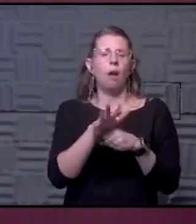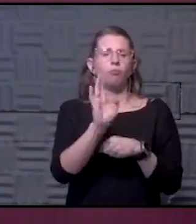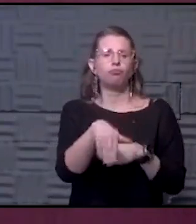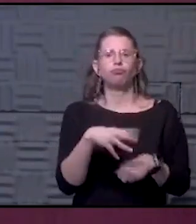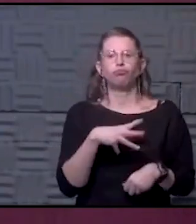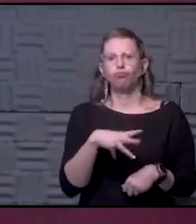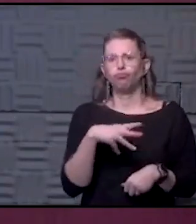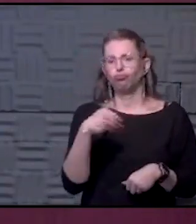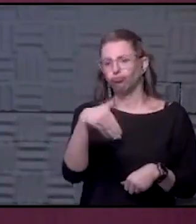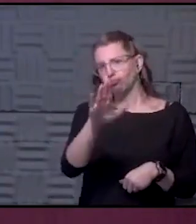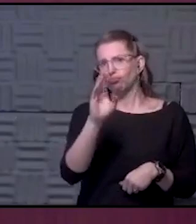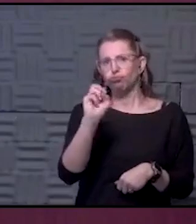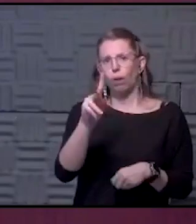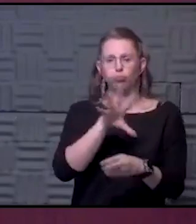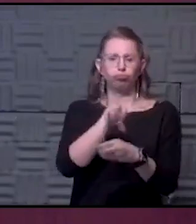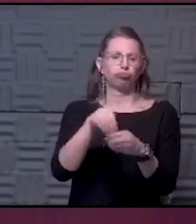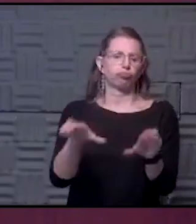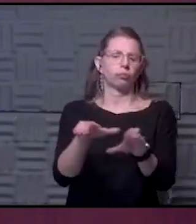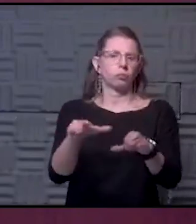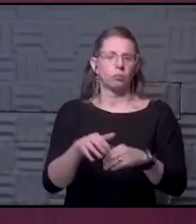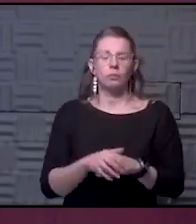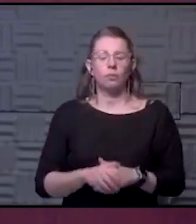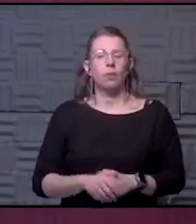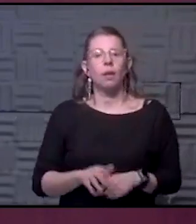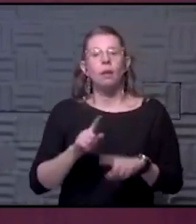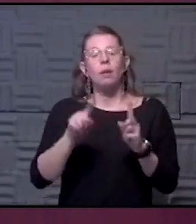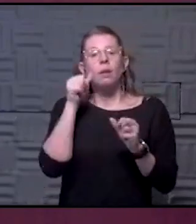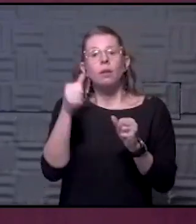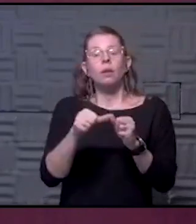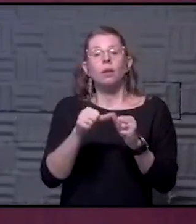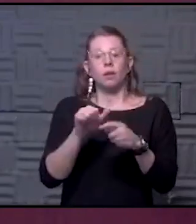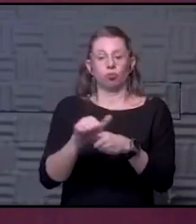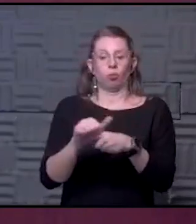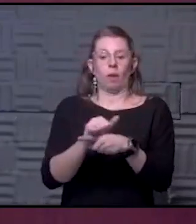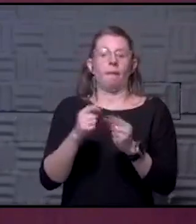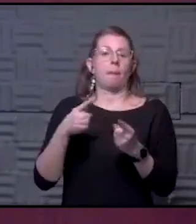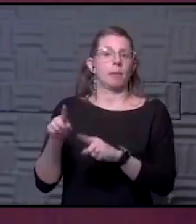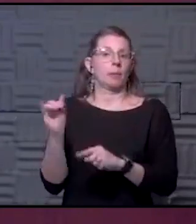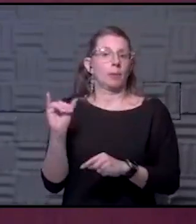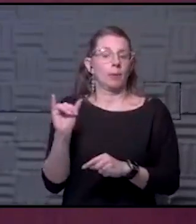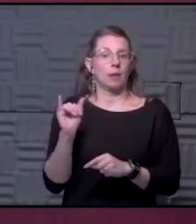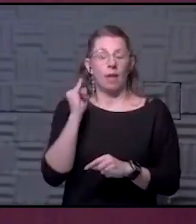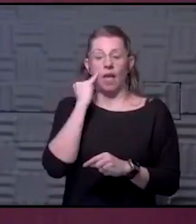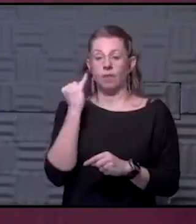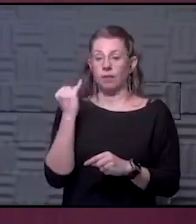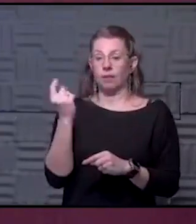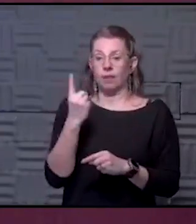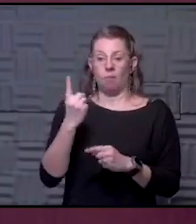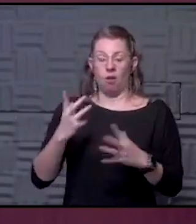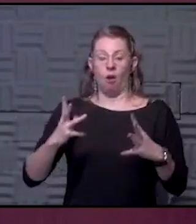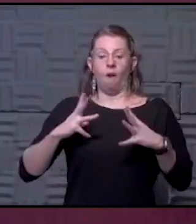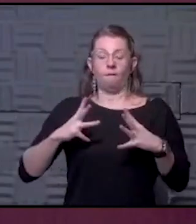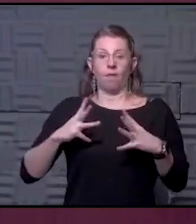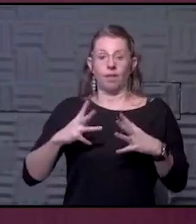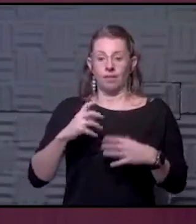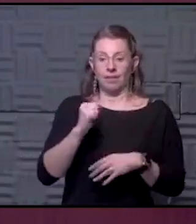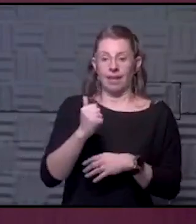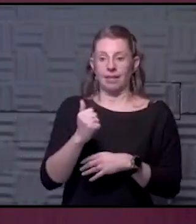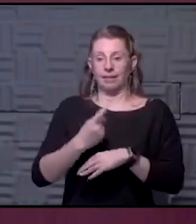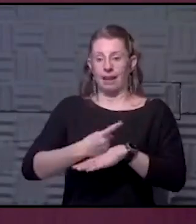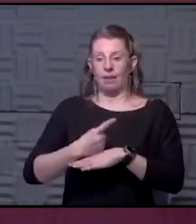you're fine, go right back out. And keep in mind, detraining happens too. If someone has been off for 10 to 14 days,